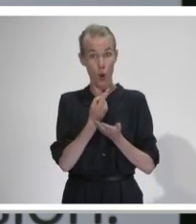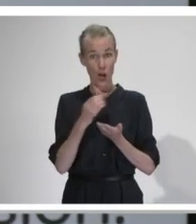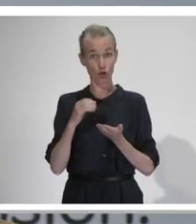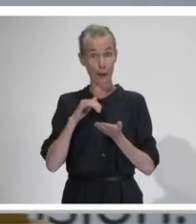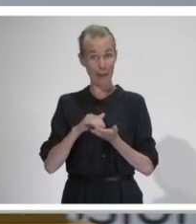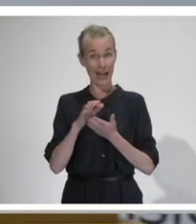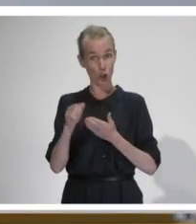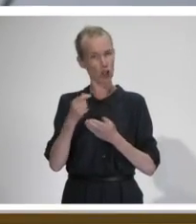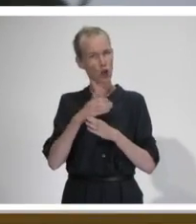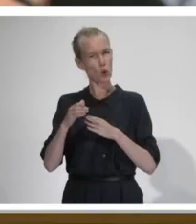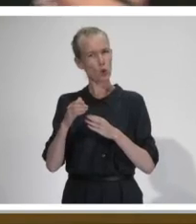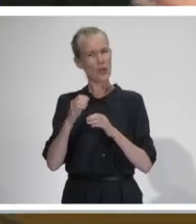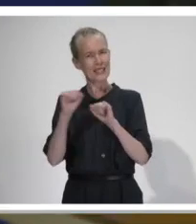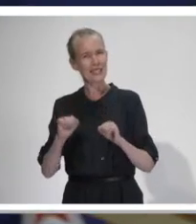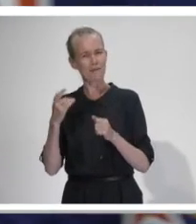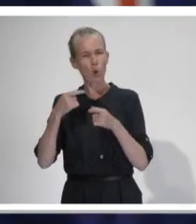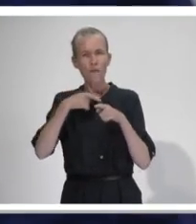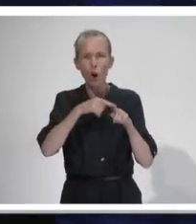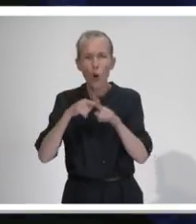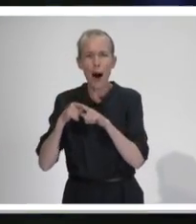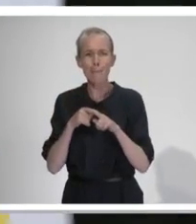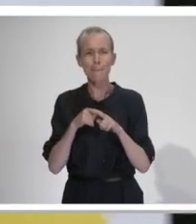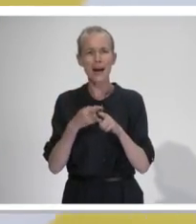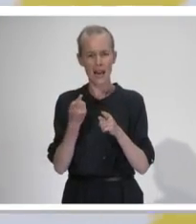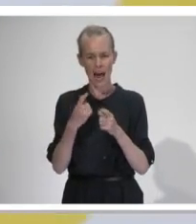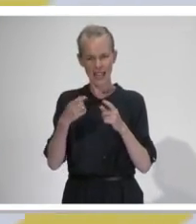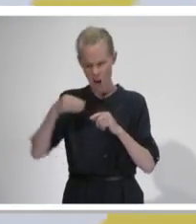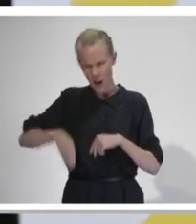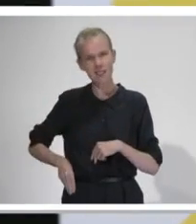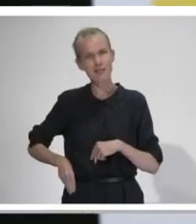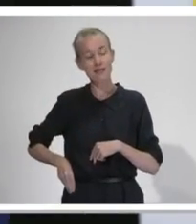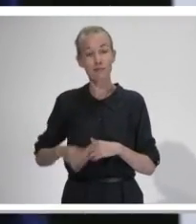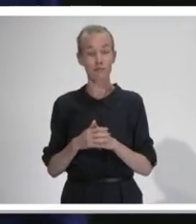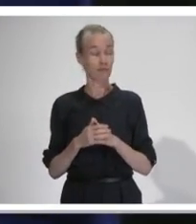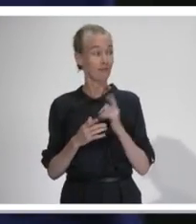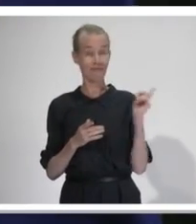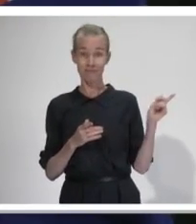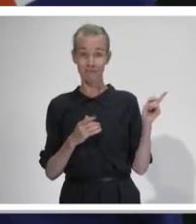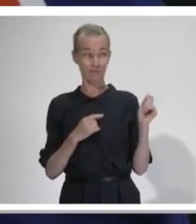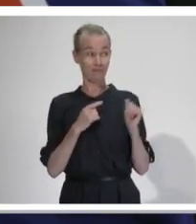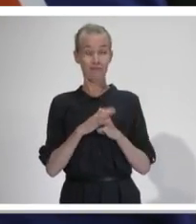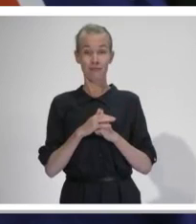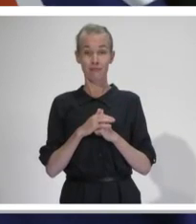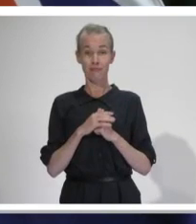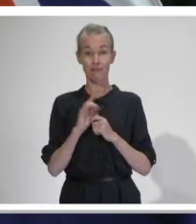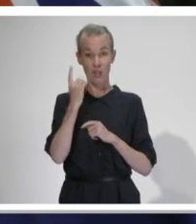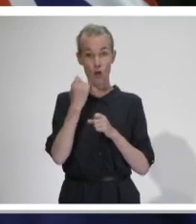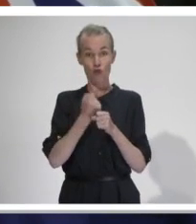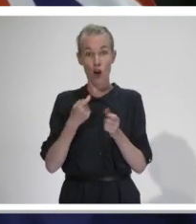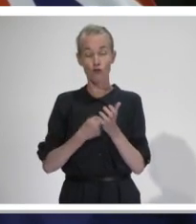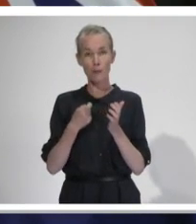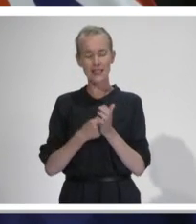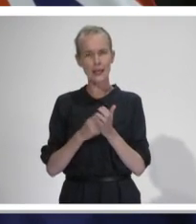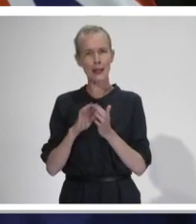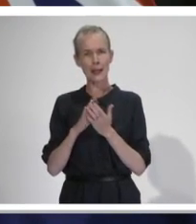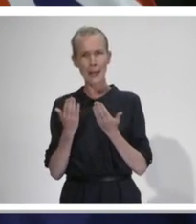lot of work being done in a lot of different businesses and research centres on what is the best way to be